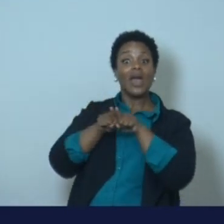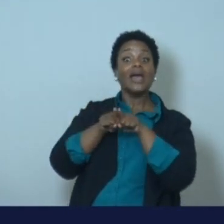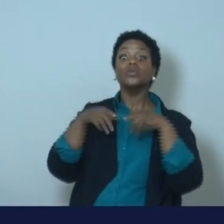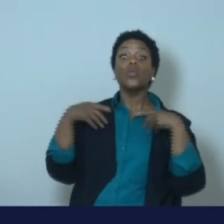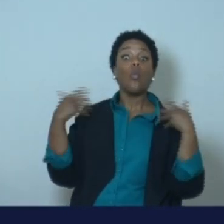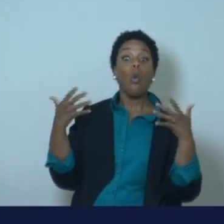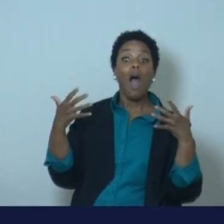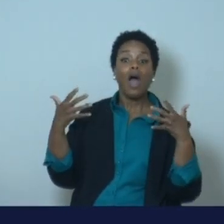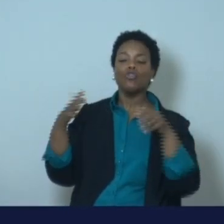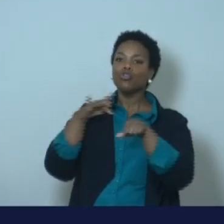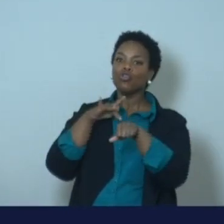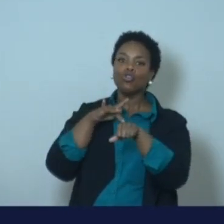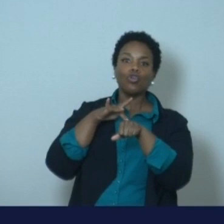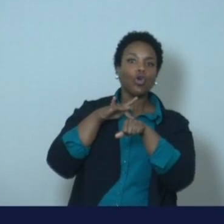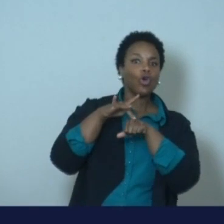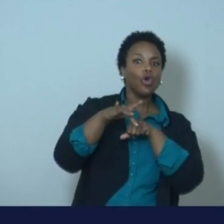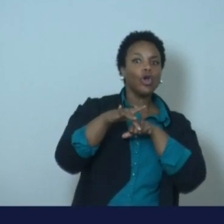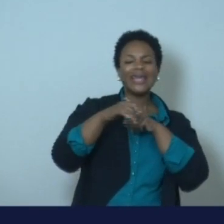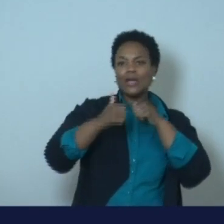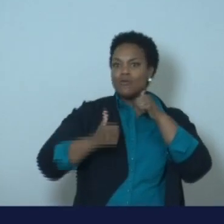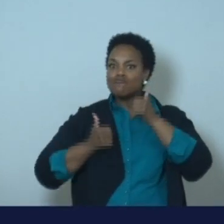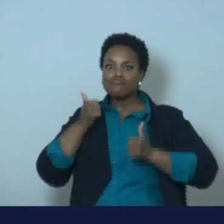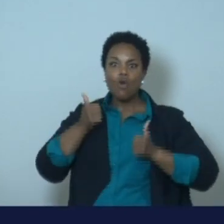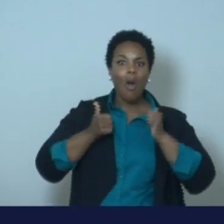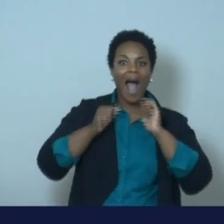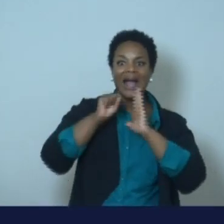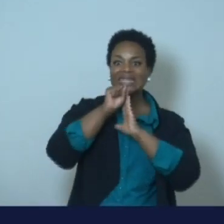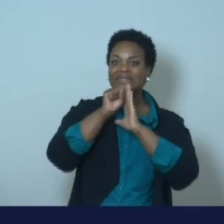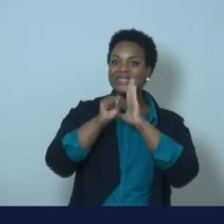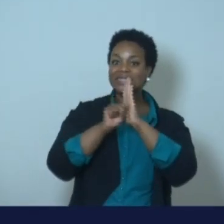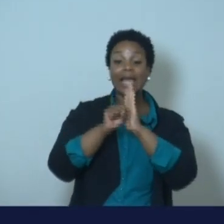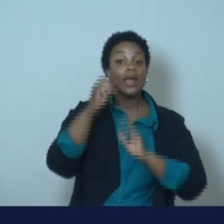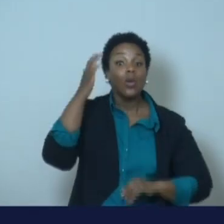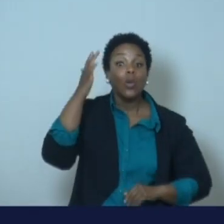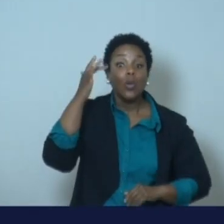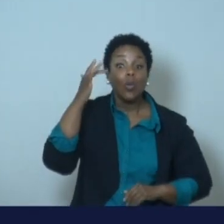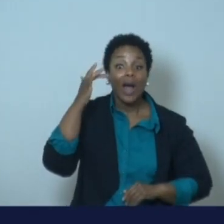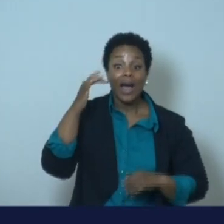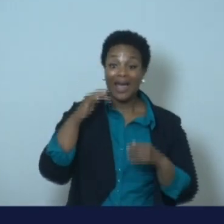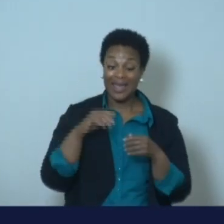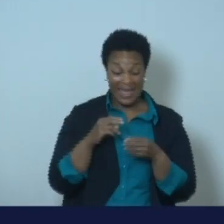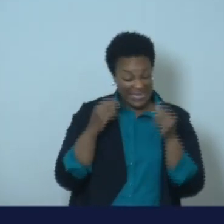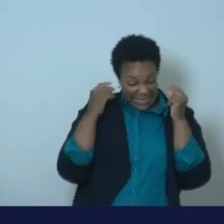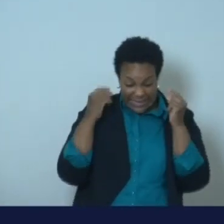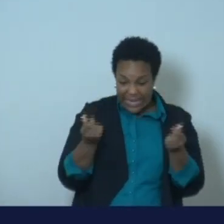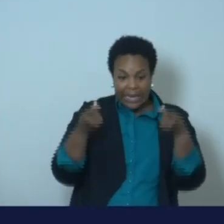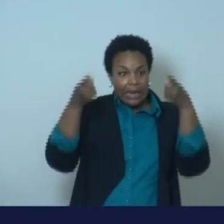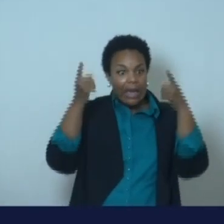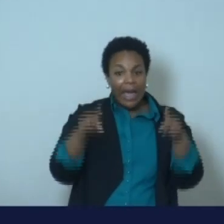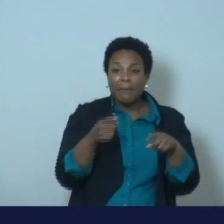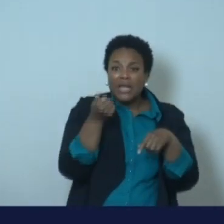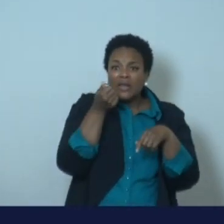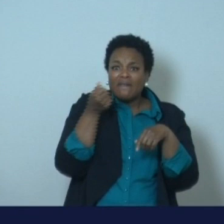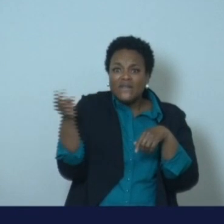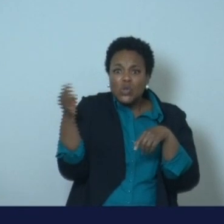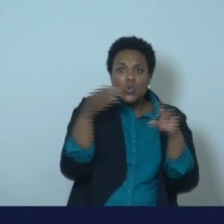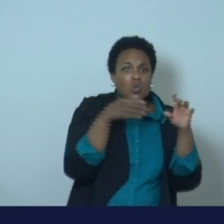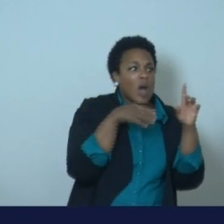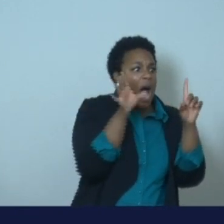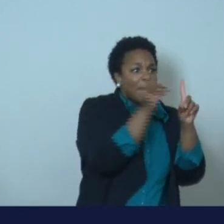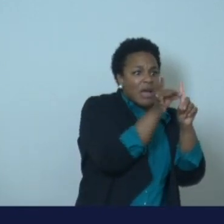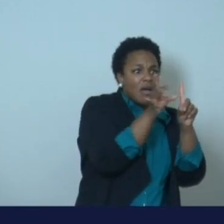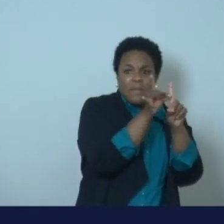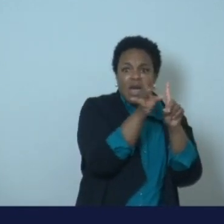early. Second, we have a couple of cases, we made decisions to begin to shut down the economy, to close schools, and to